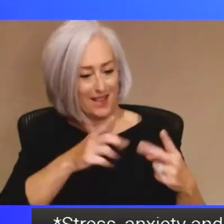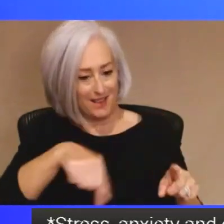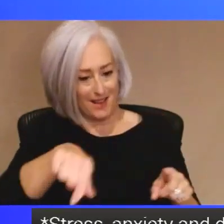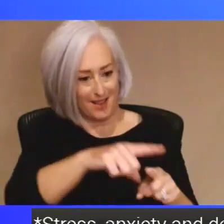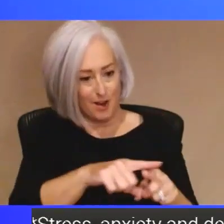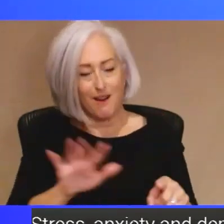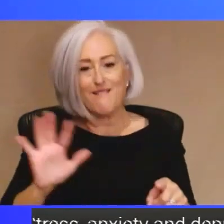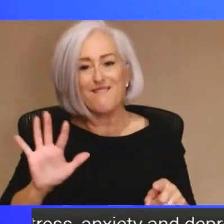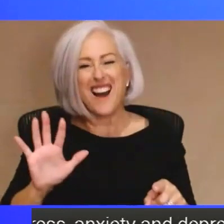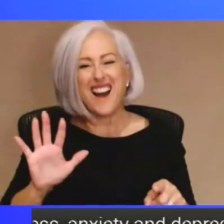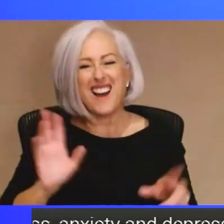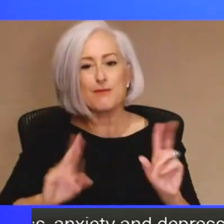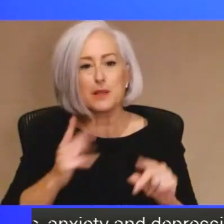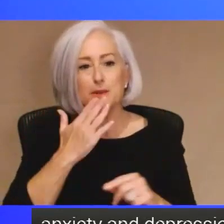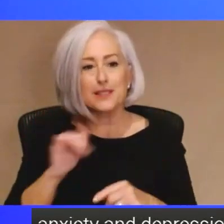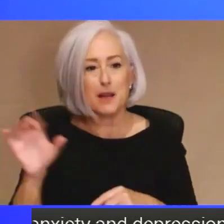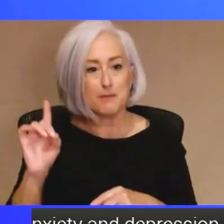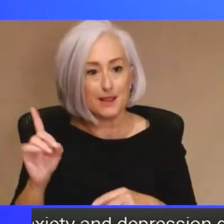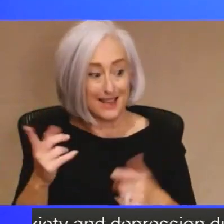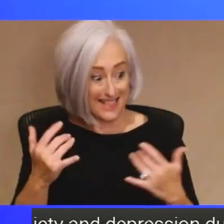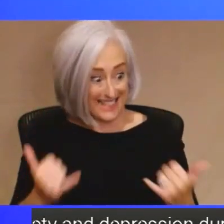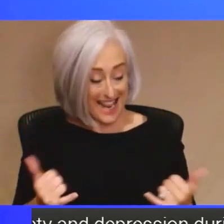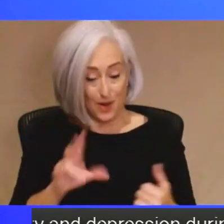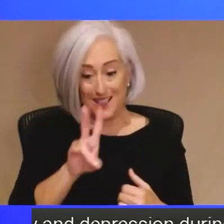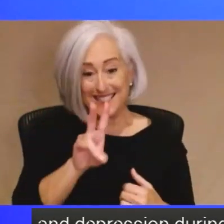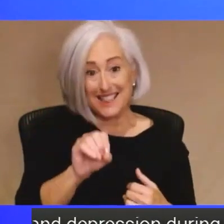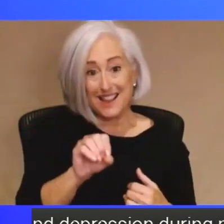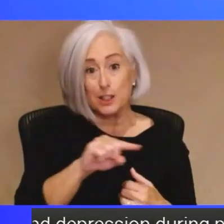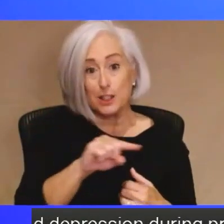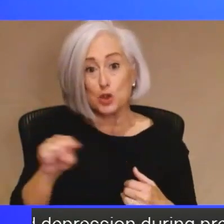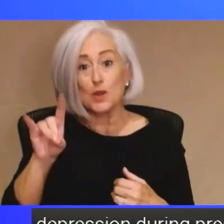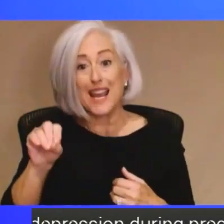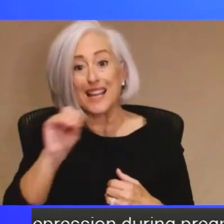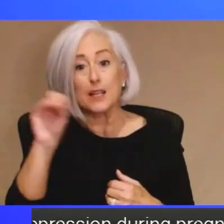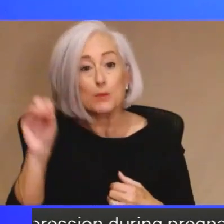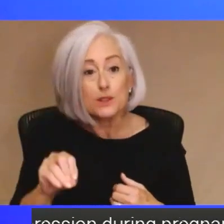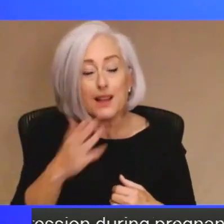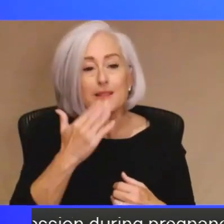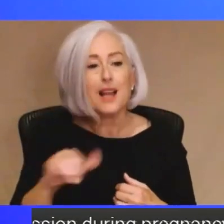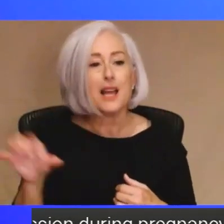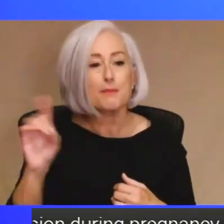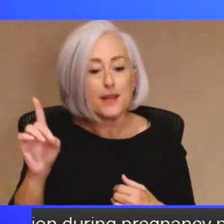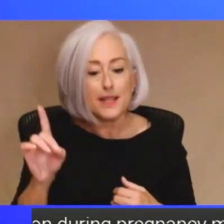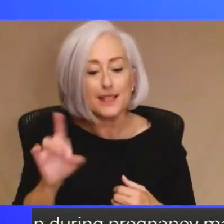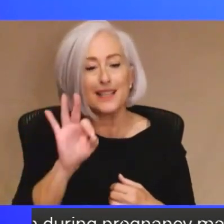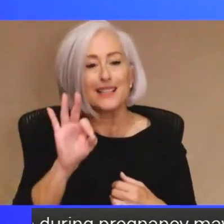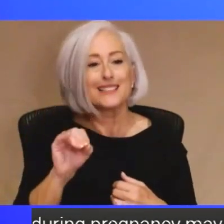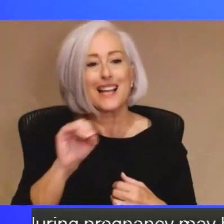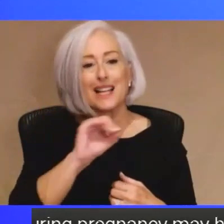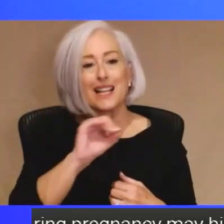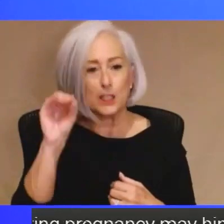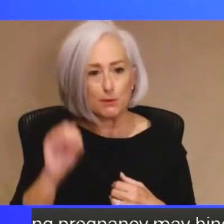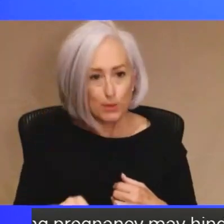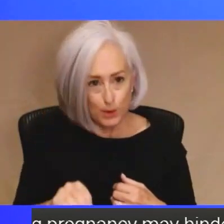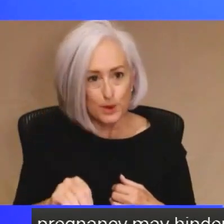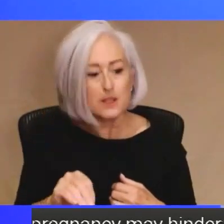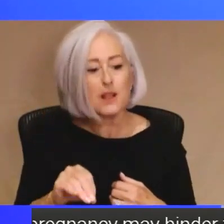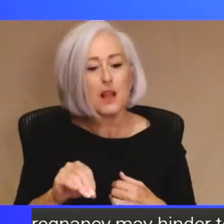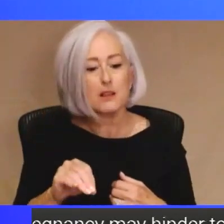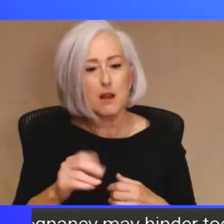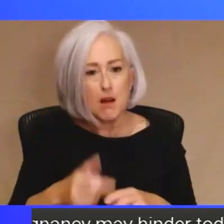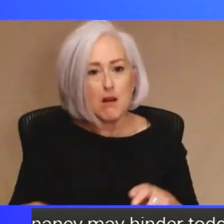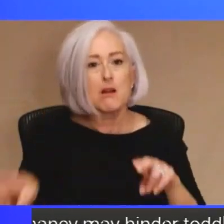2022, 70 to 80% of the Pimas are diabetic and 90% are obese, and their genetics has not changed. Mm-hmm. So